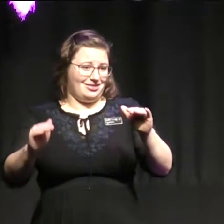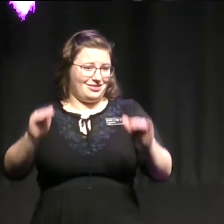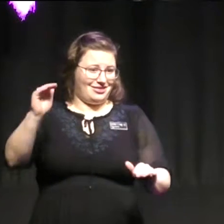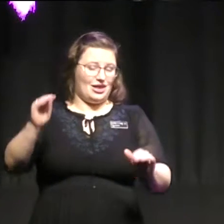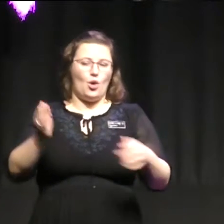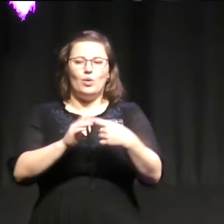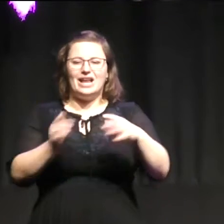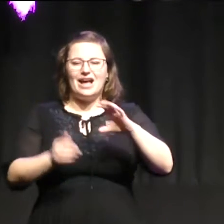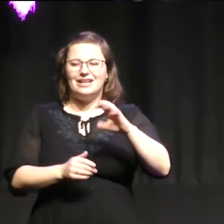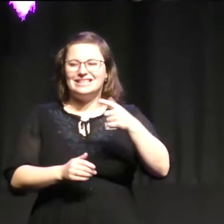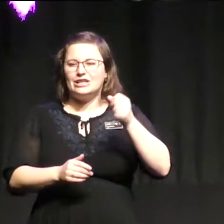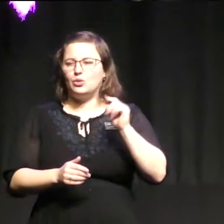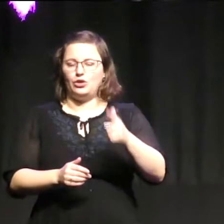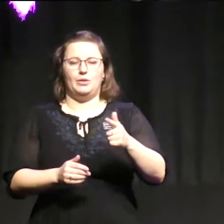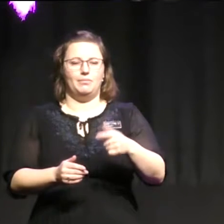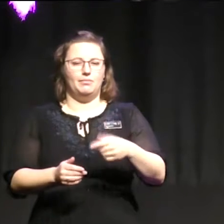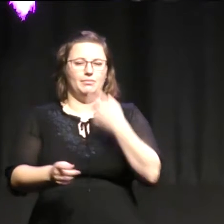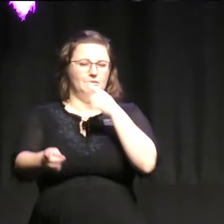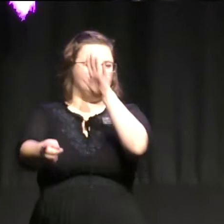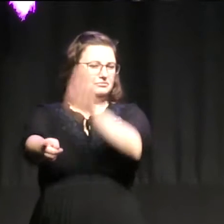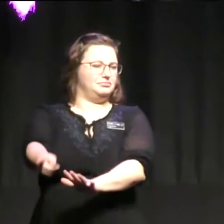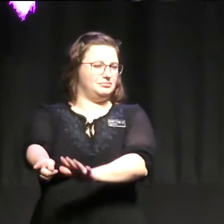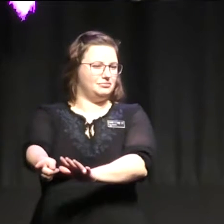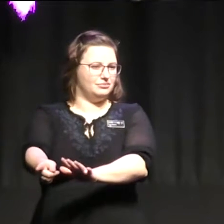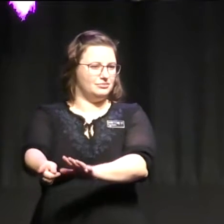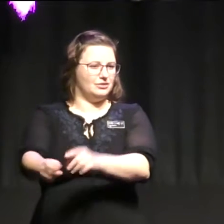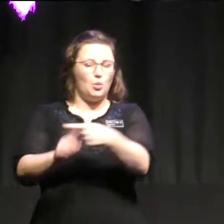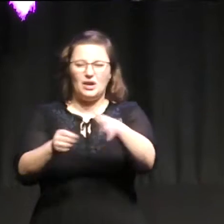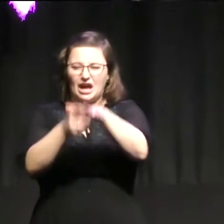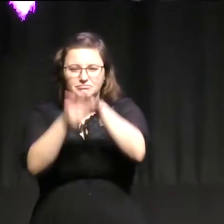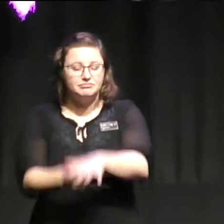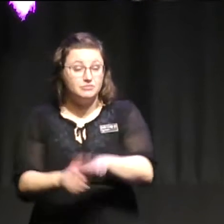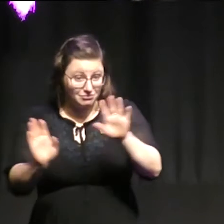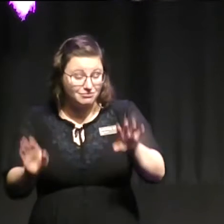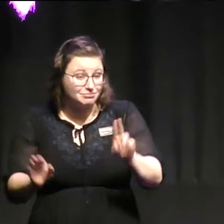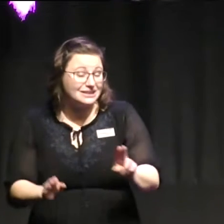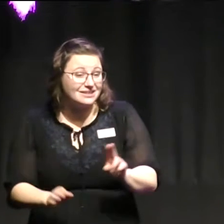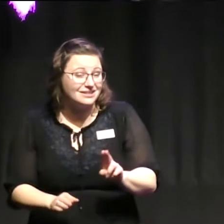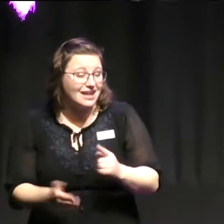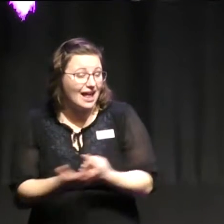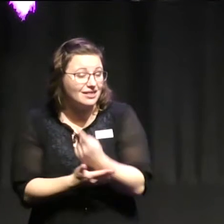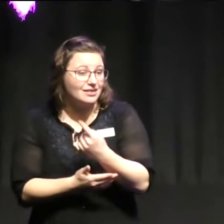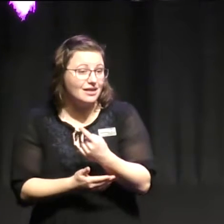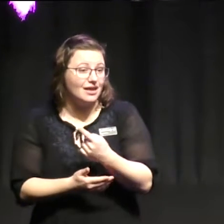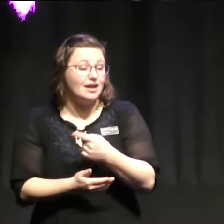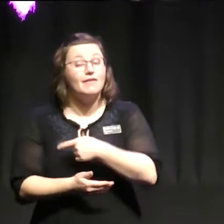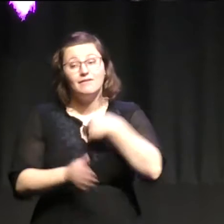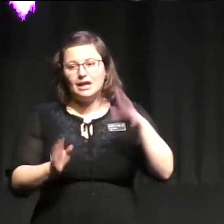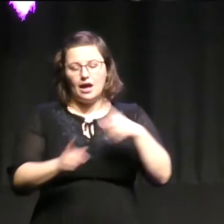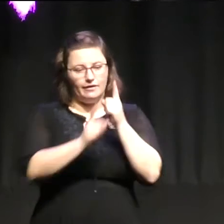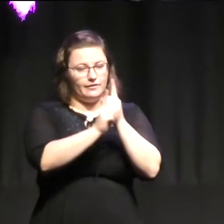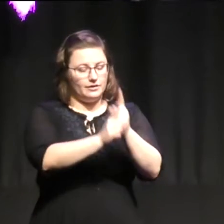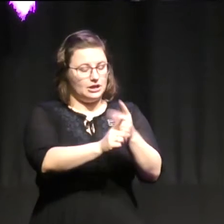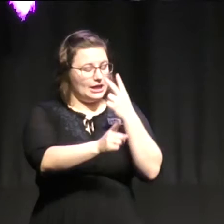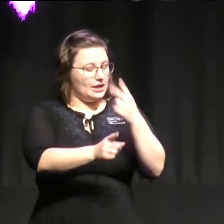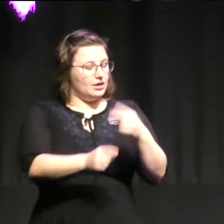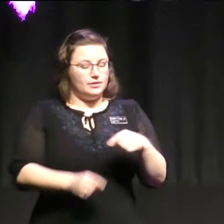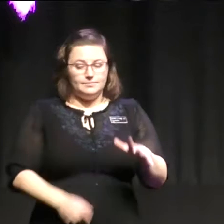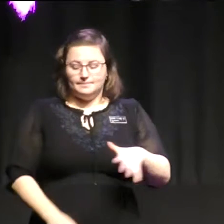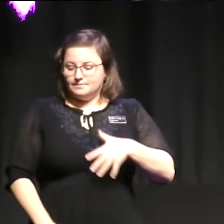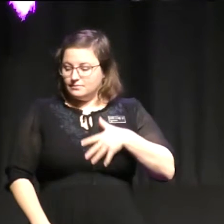gender stereotypes and repression that is going on? We all have followed with